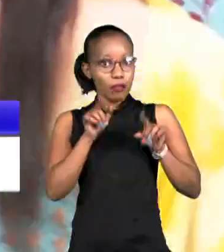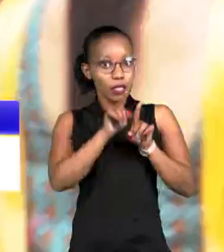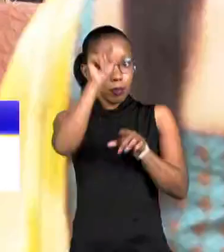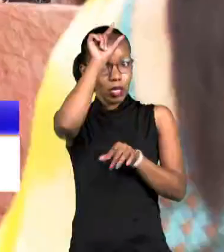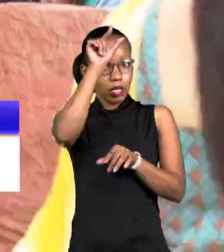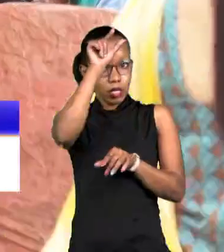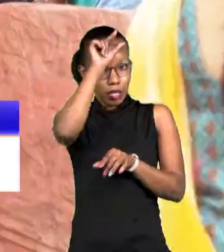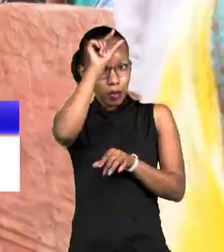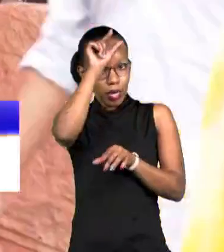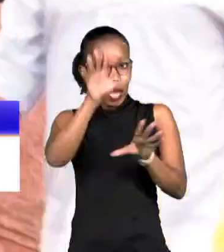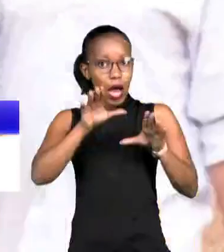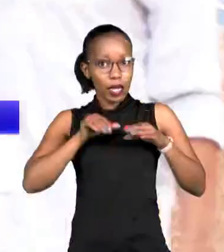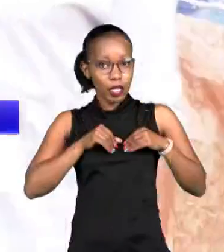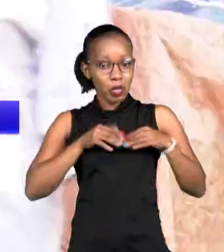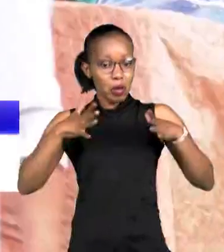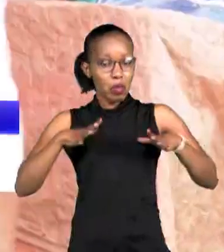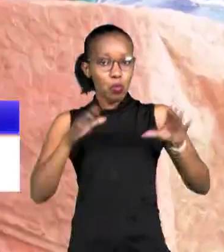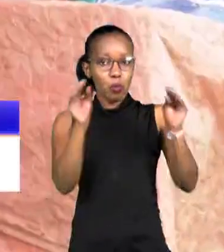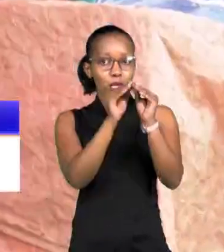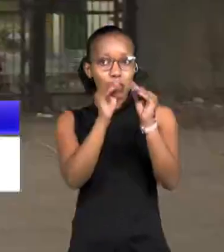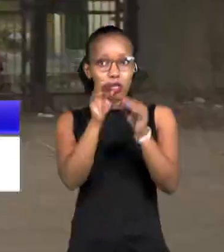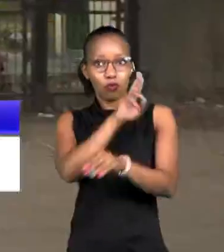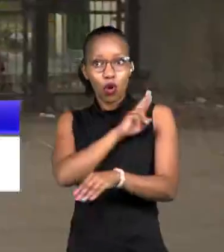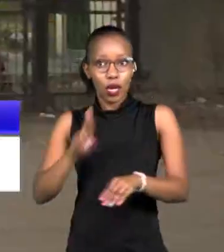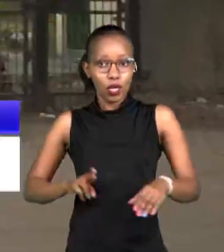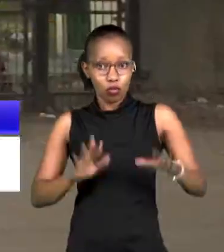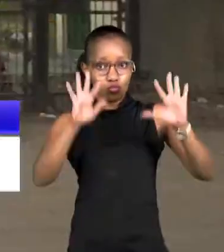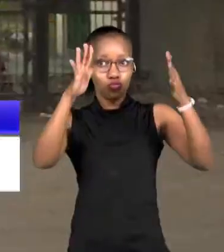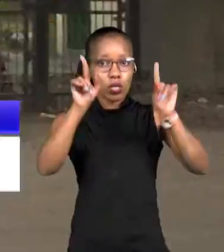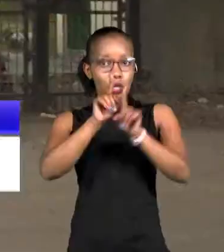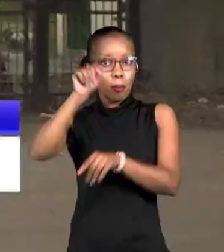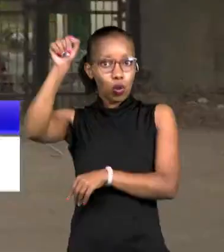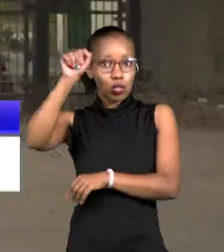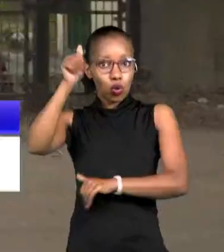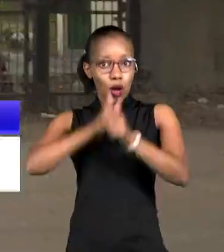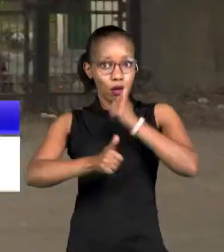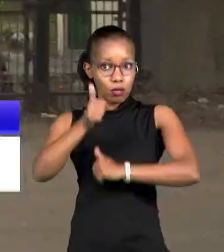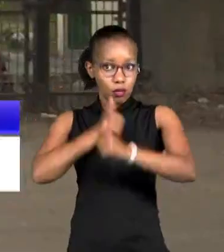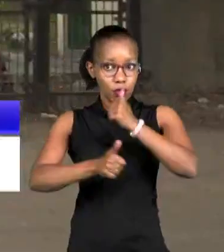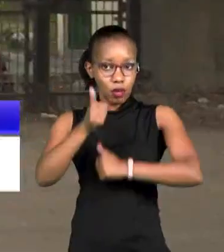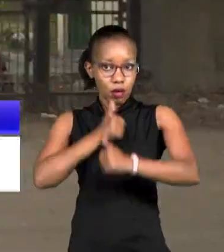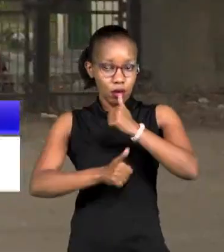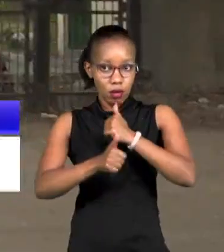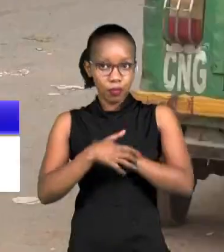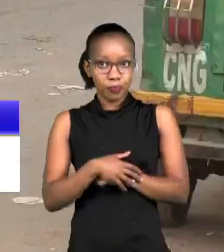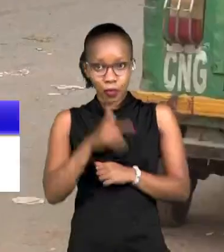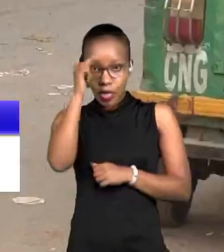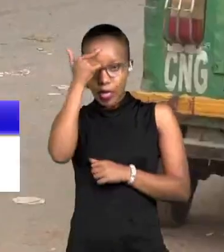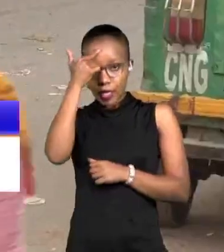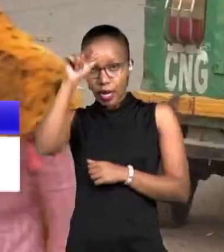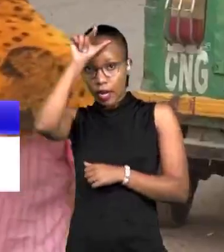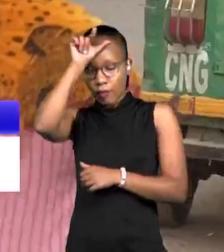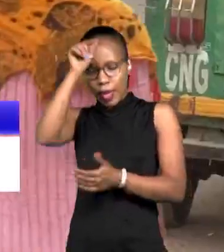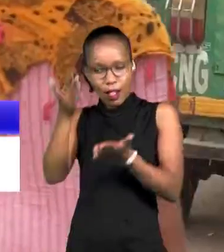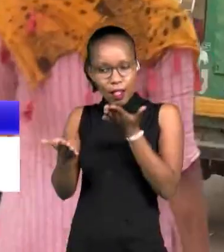to allow massive crowds to gather for religious festivals and political activities. The Indian government